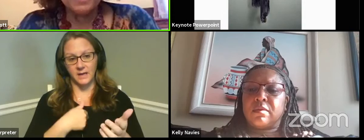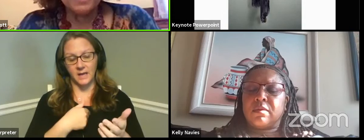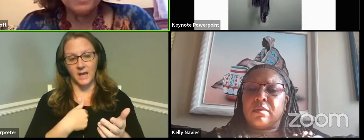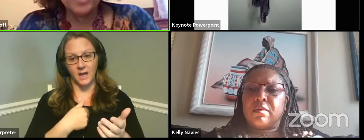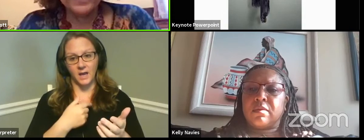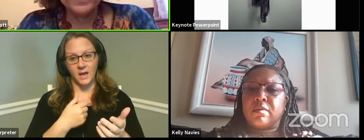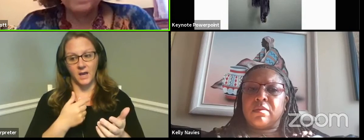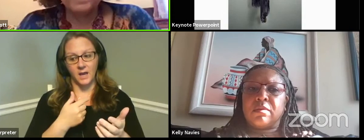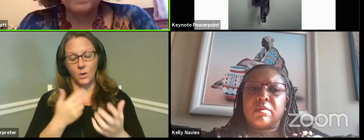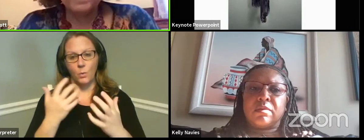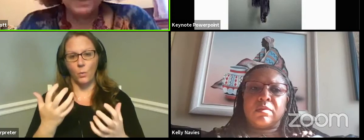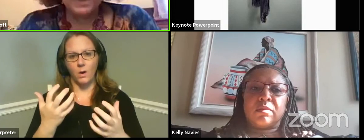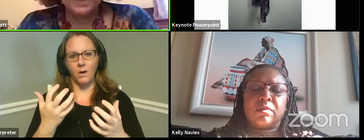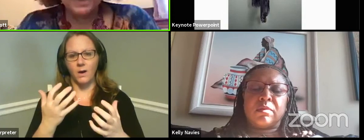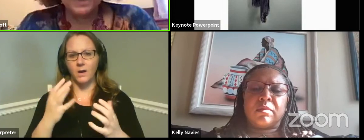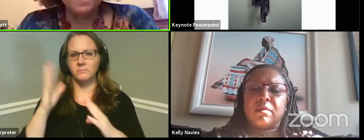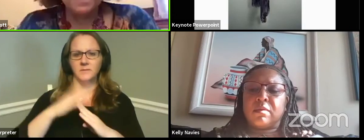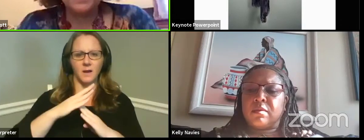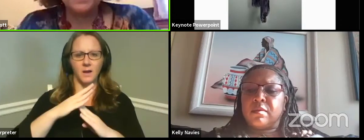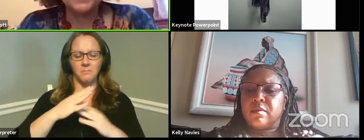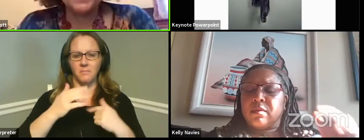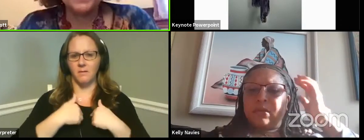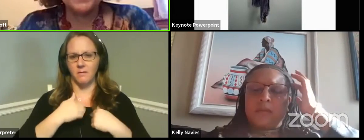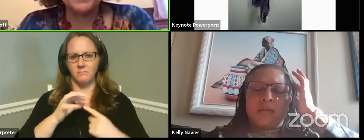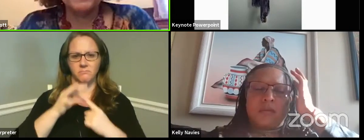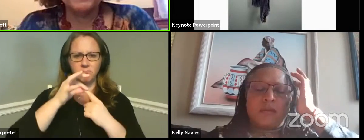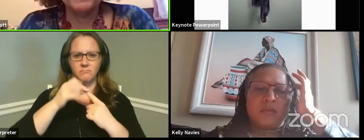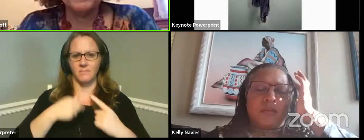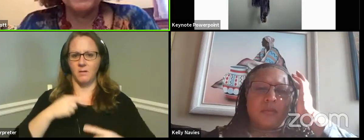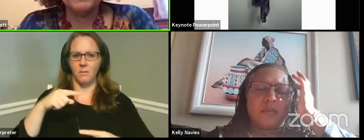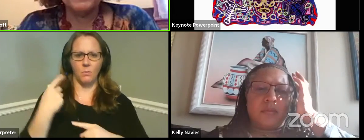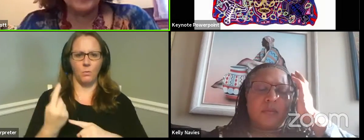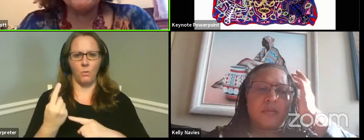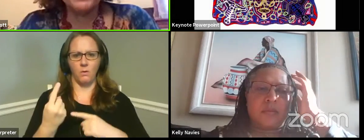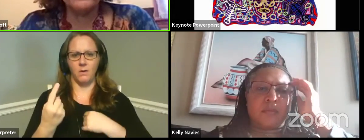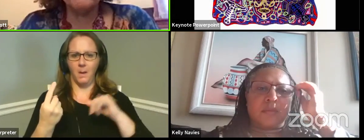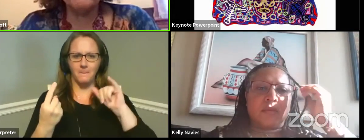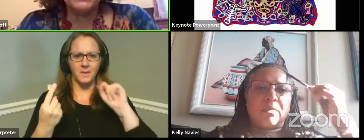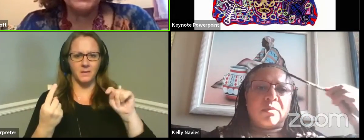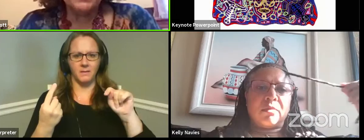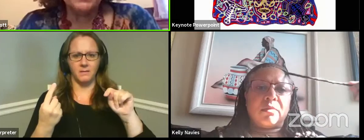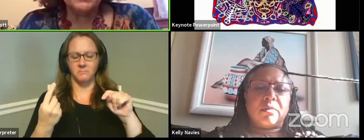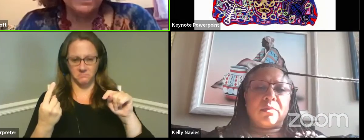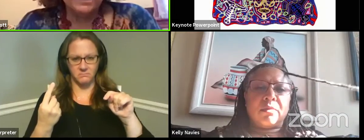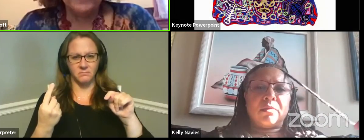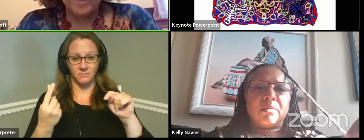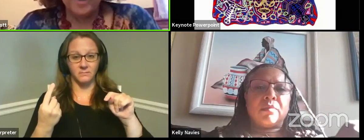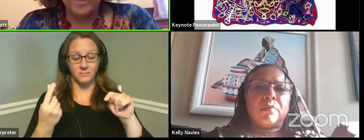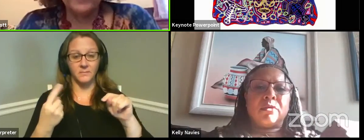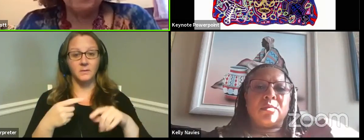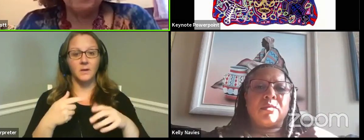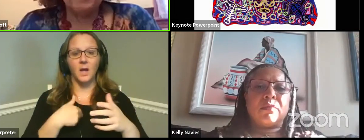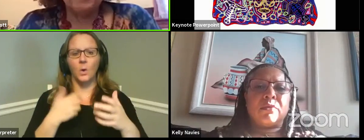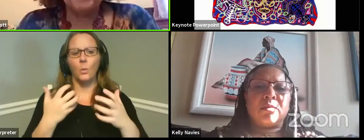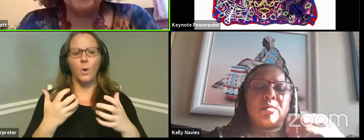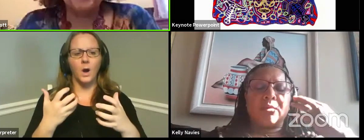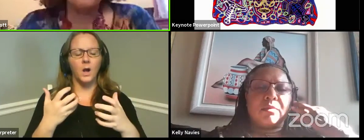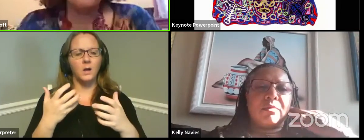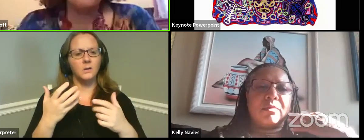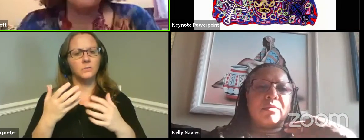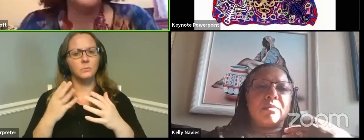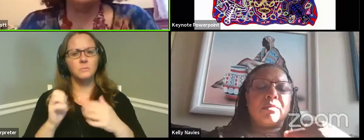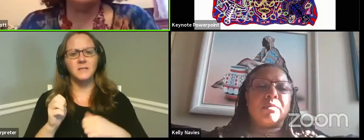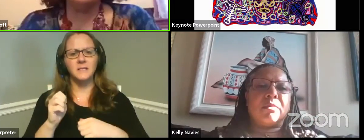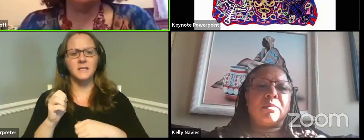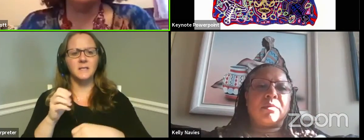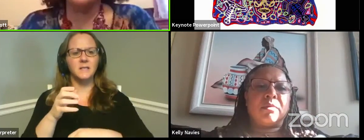I wanted to be it, that I am it, I want to be this font, this